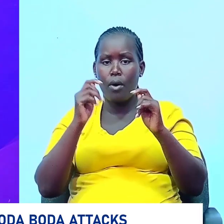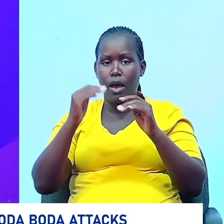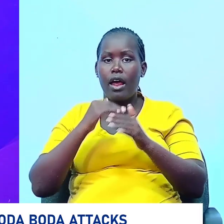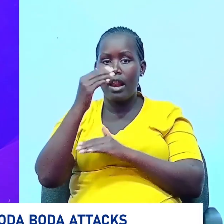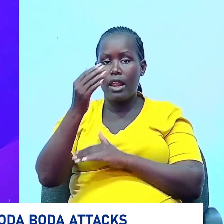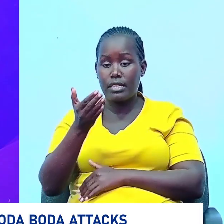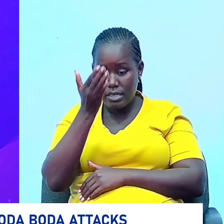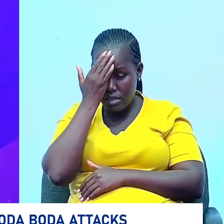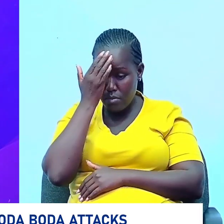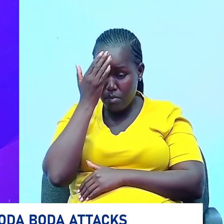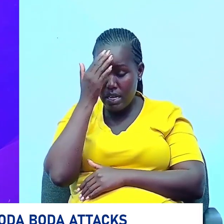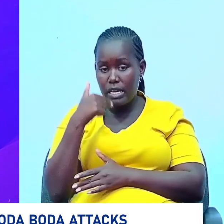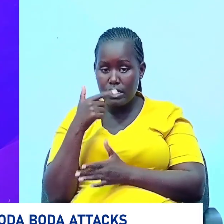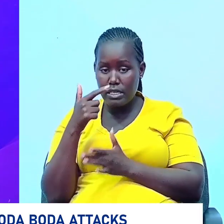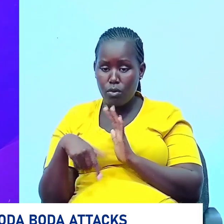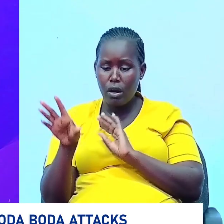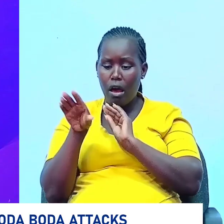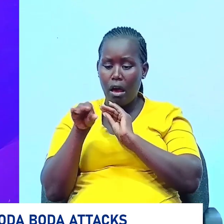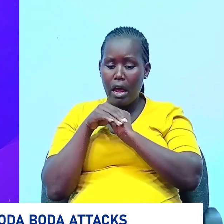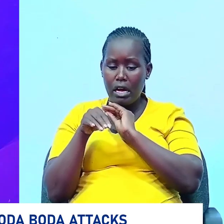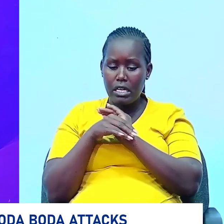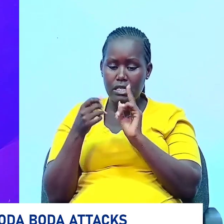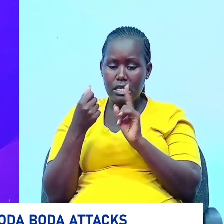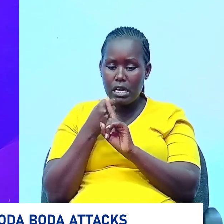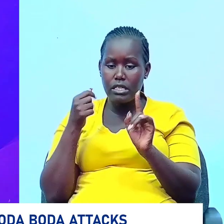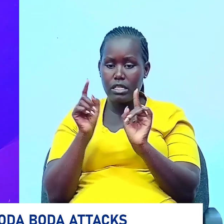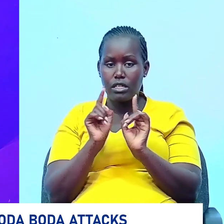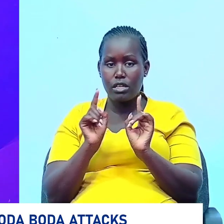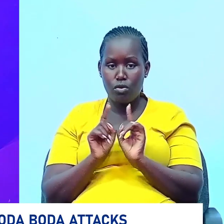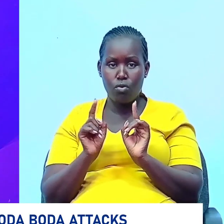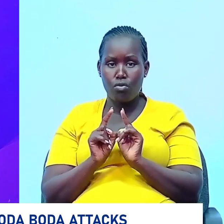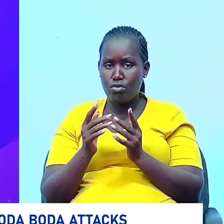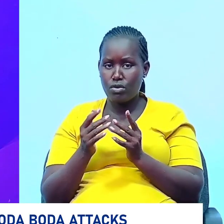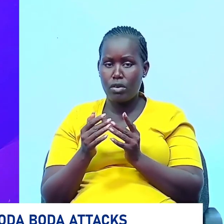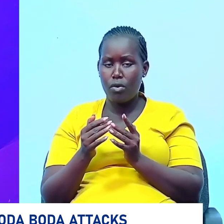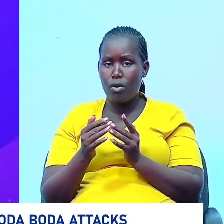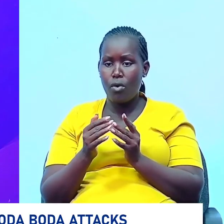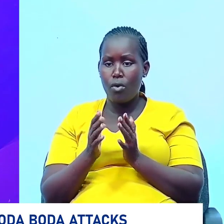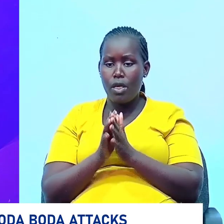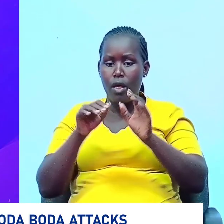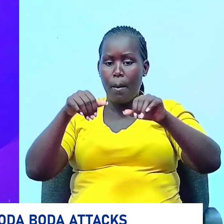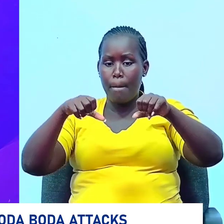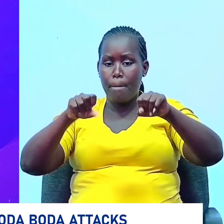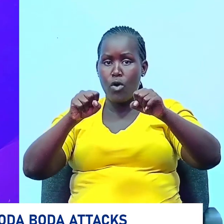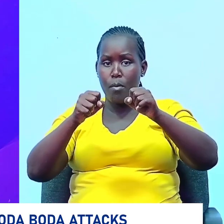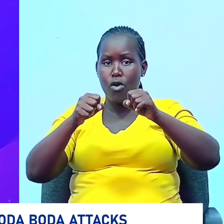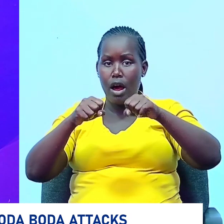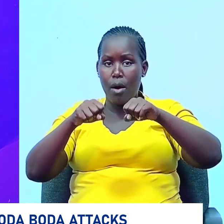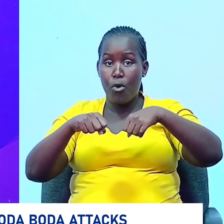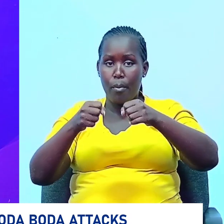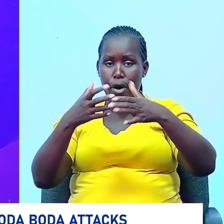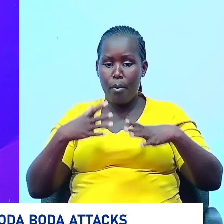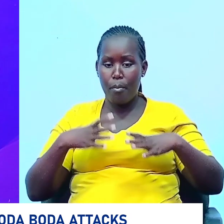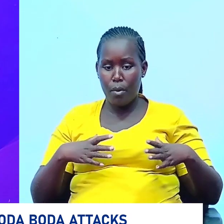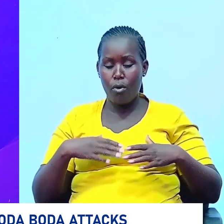Monday, citing increasing attacks and vandalism by Boda riders. The